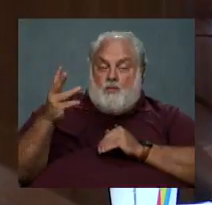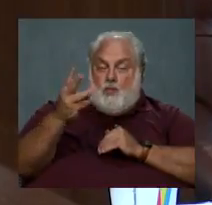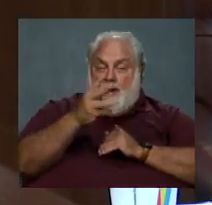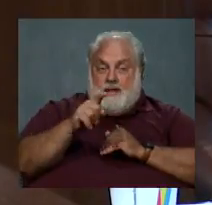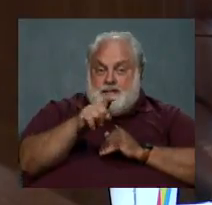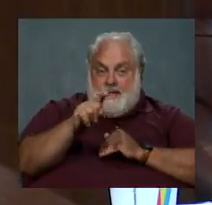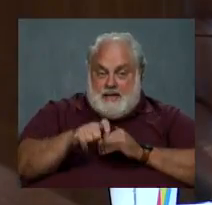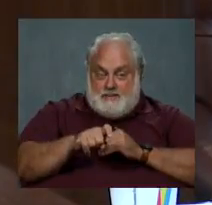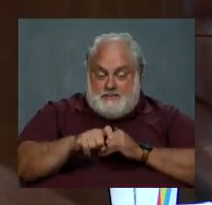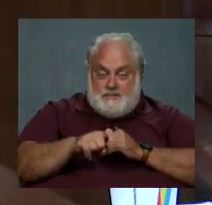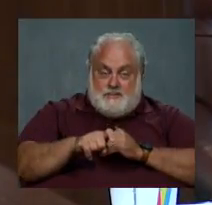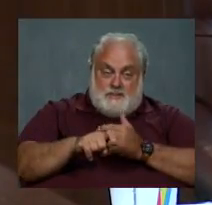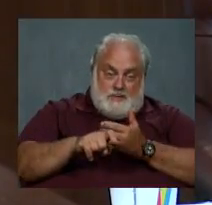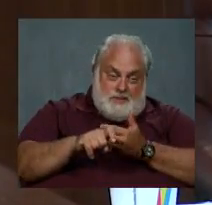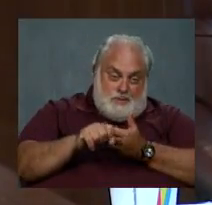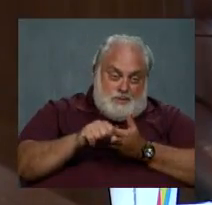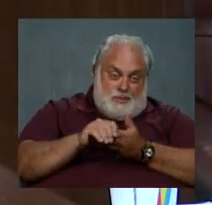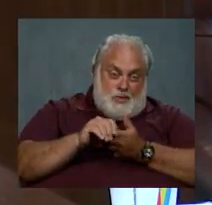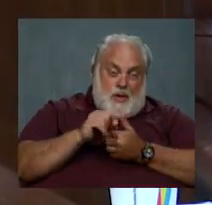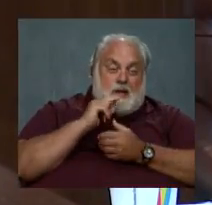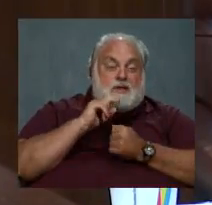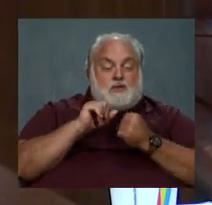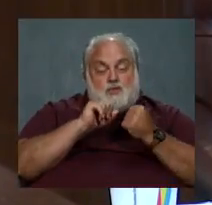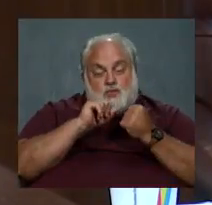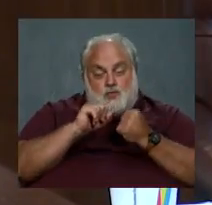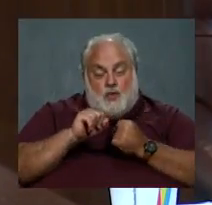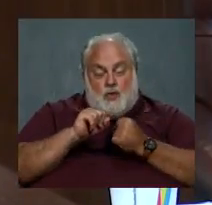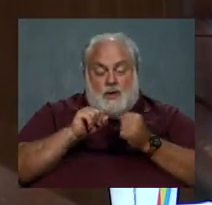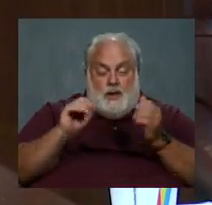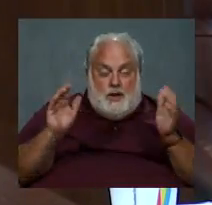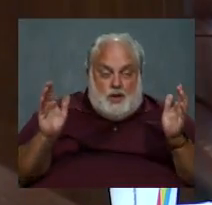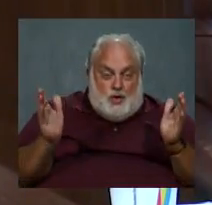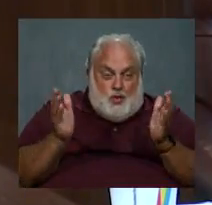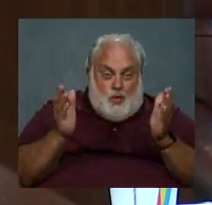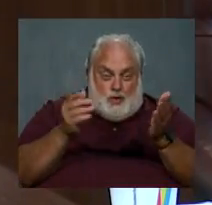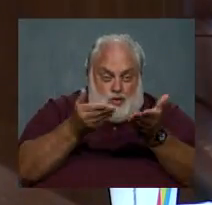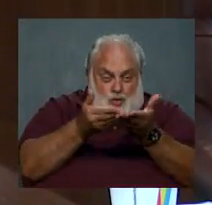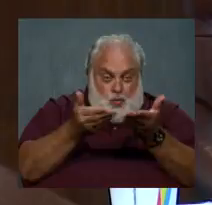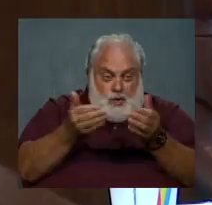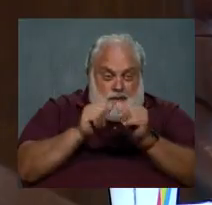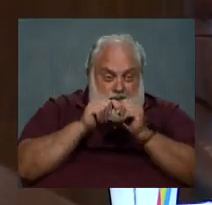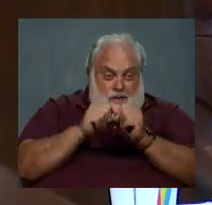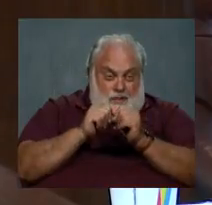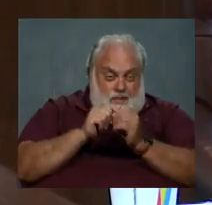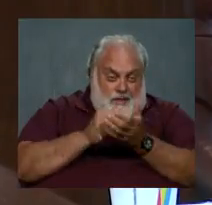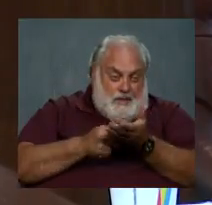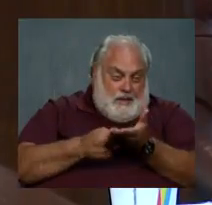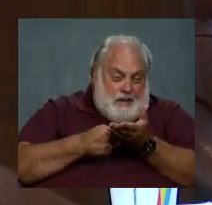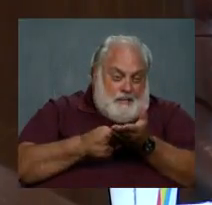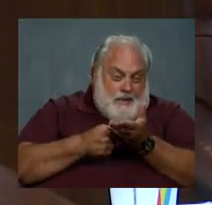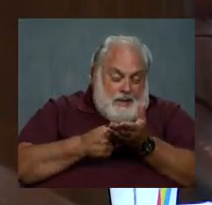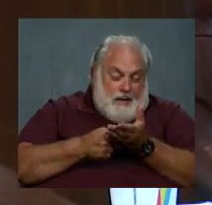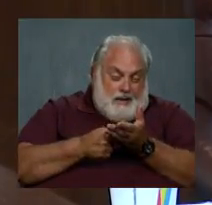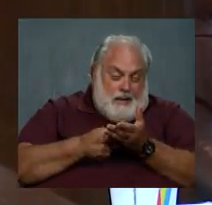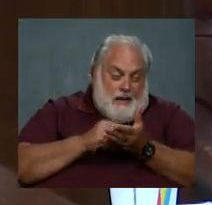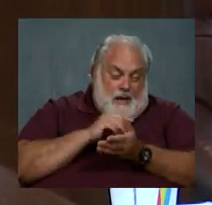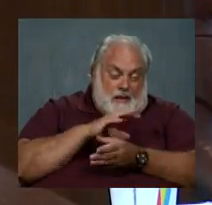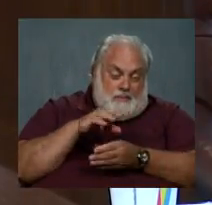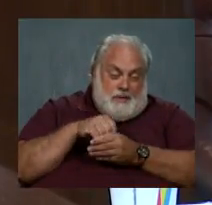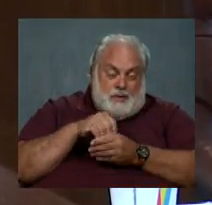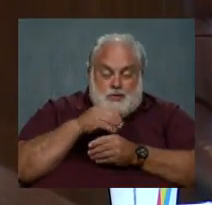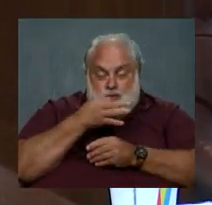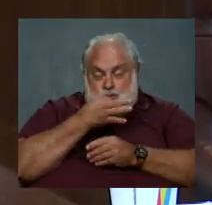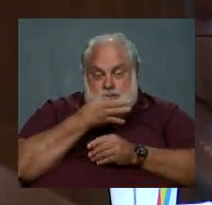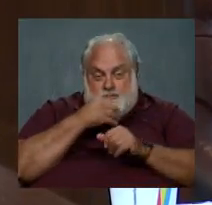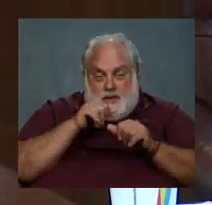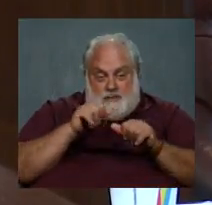thing. And so I would urge y'all to continue the path you're on right now and get this wrapped up as soon as we